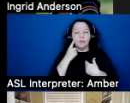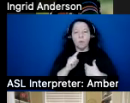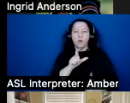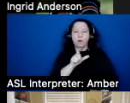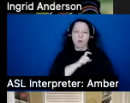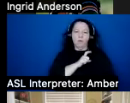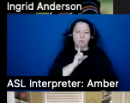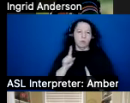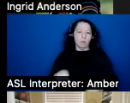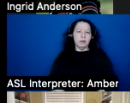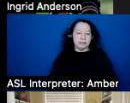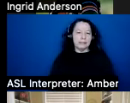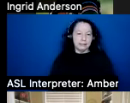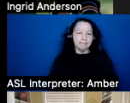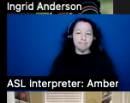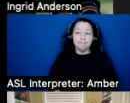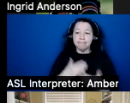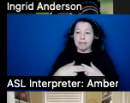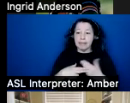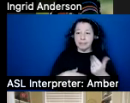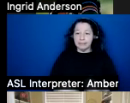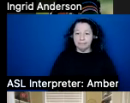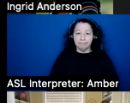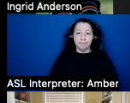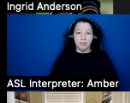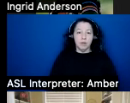response. Next slide, please.